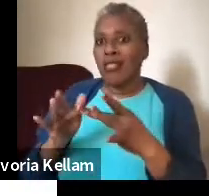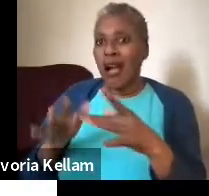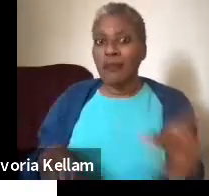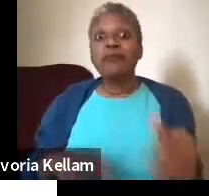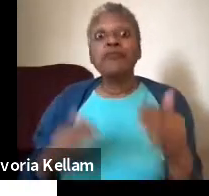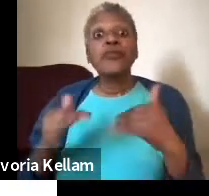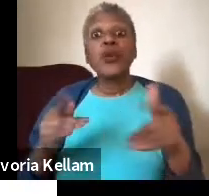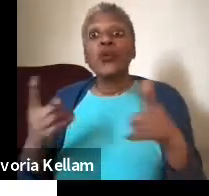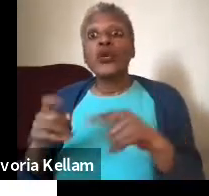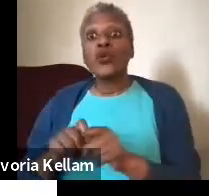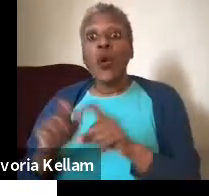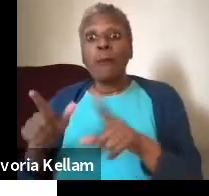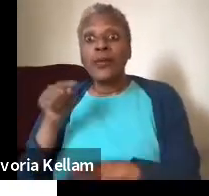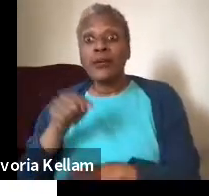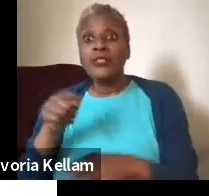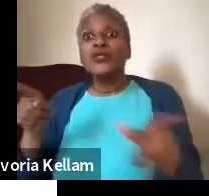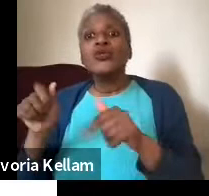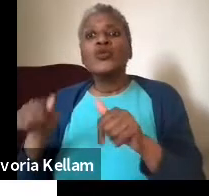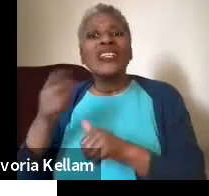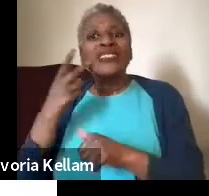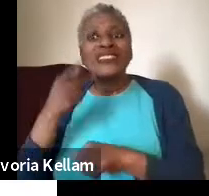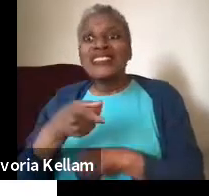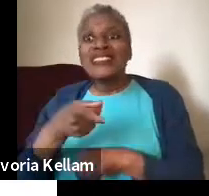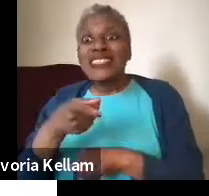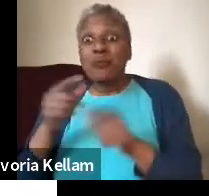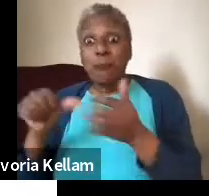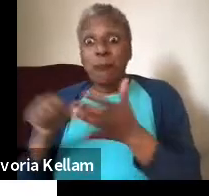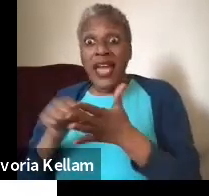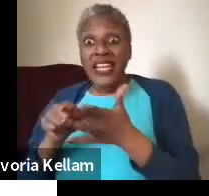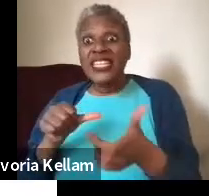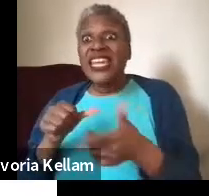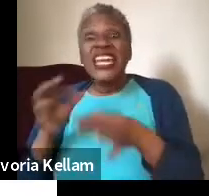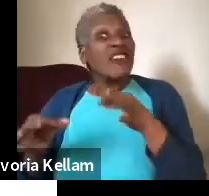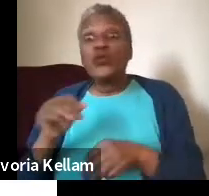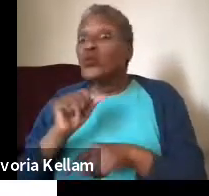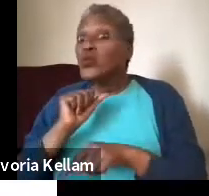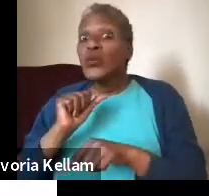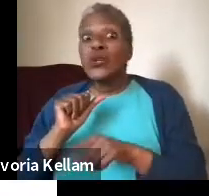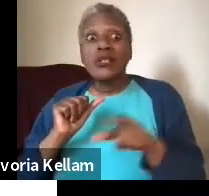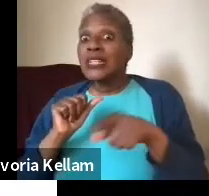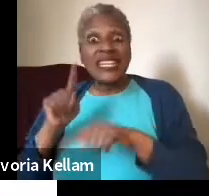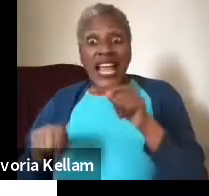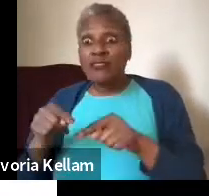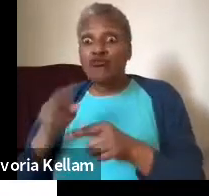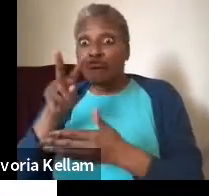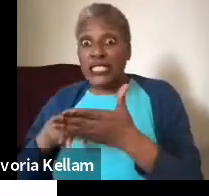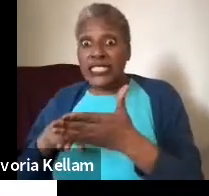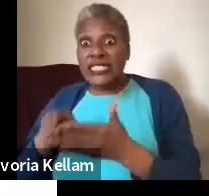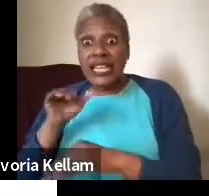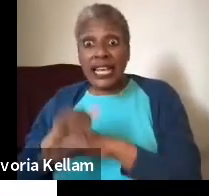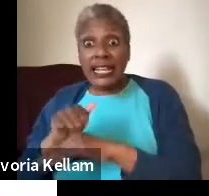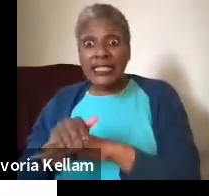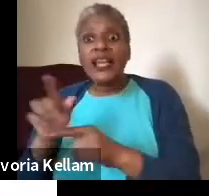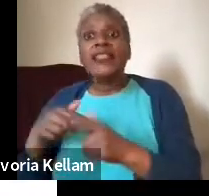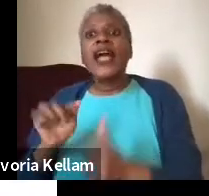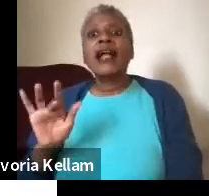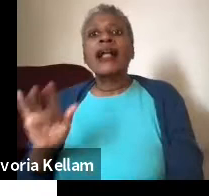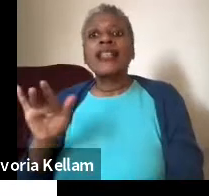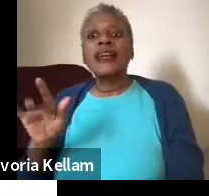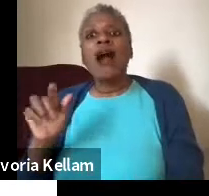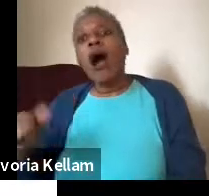whole DOE website, it's translatable into 9 languages. There are 2 steps to setting up an